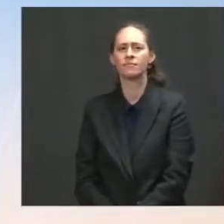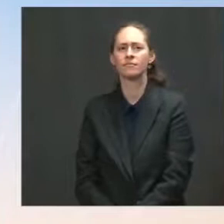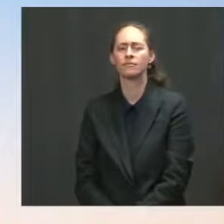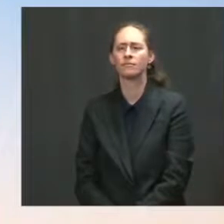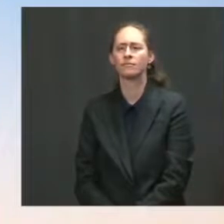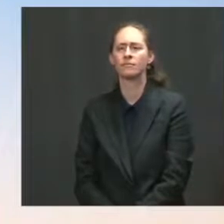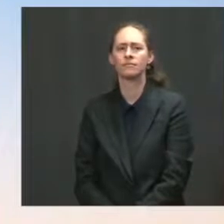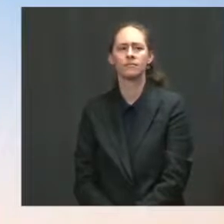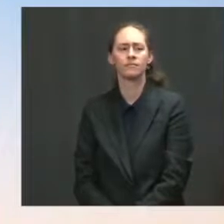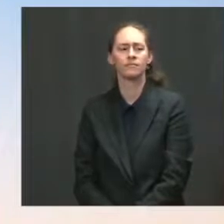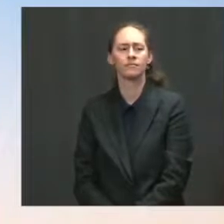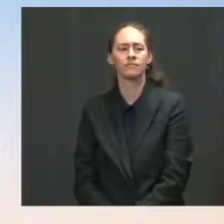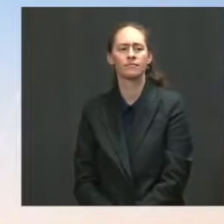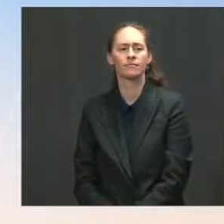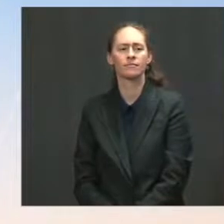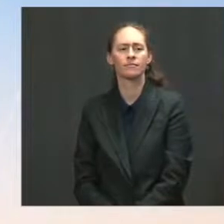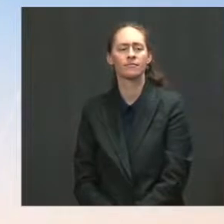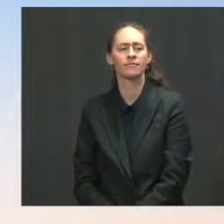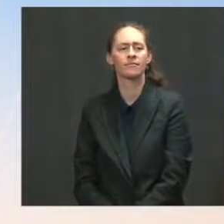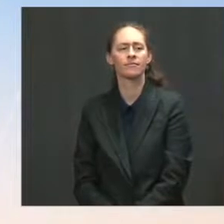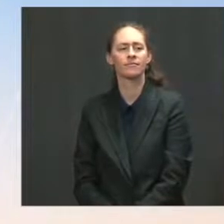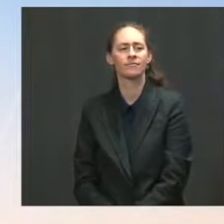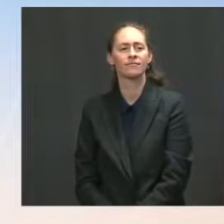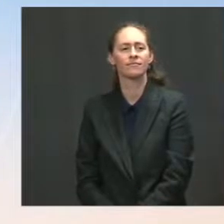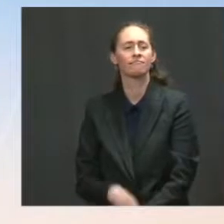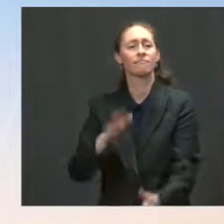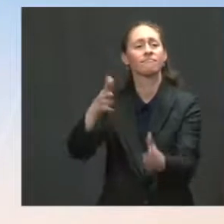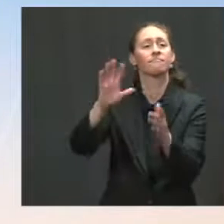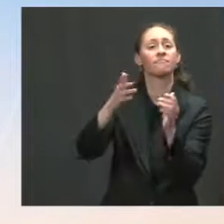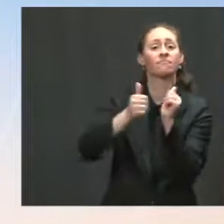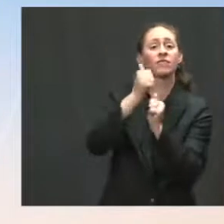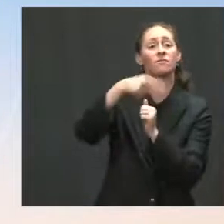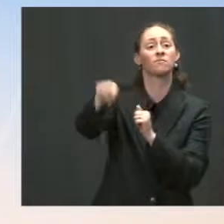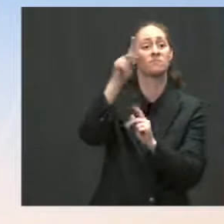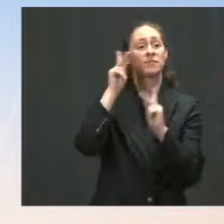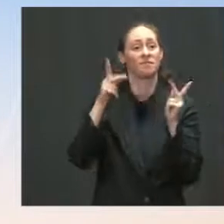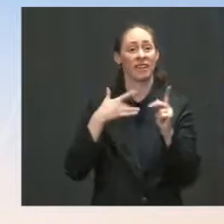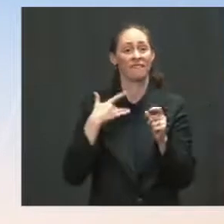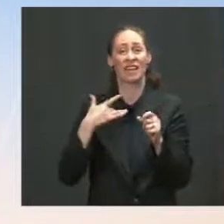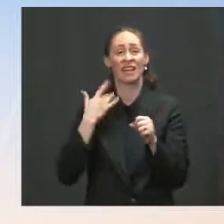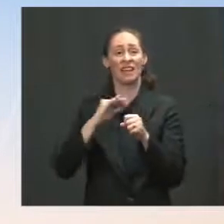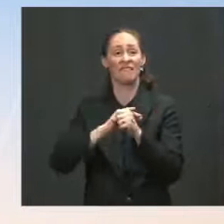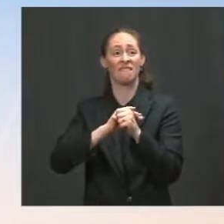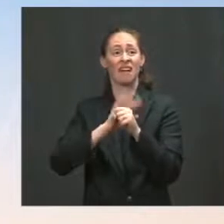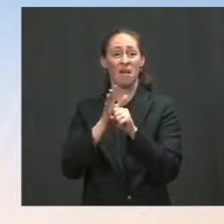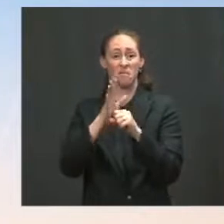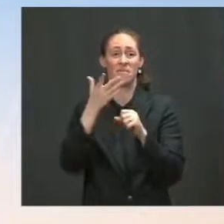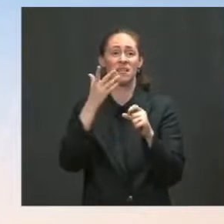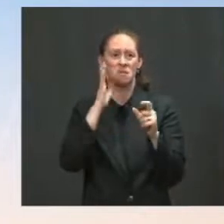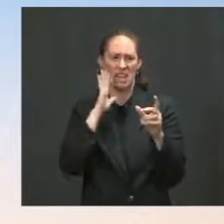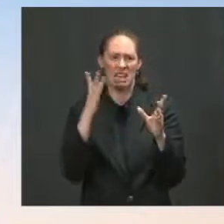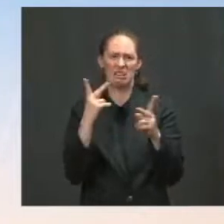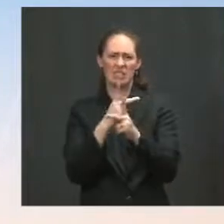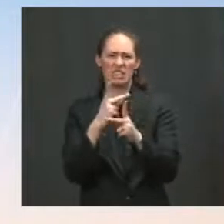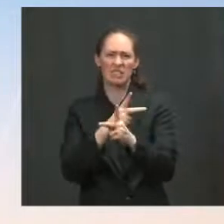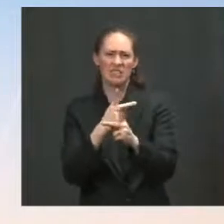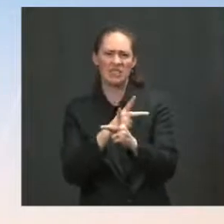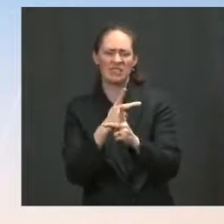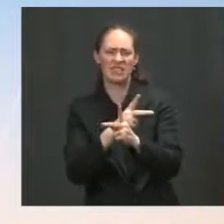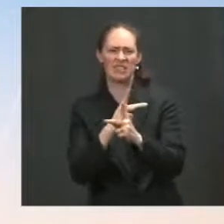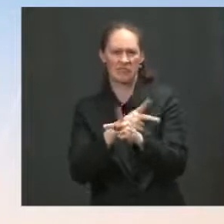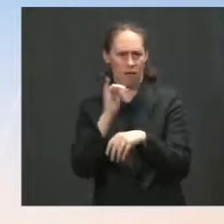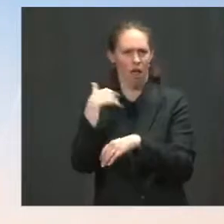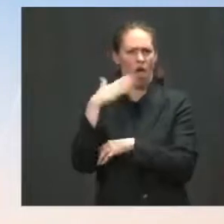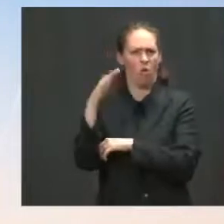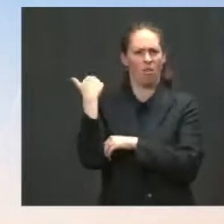of Americans believe the worst of the pandemic is still ahead. And this is a big change from a few weeks ago. And so this is despite,